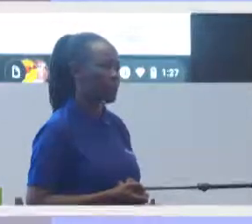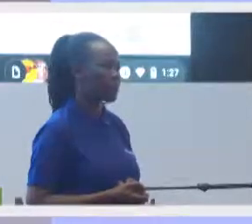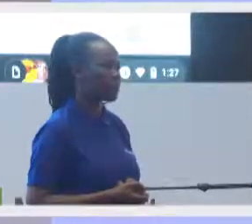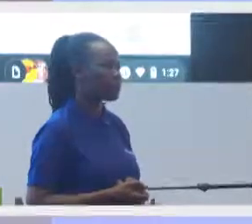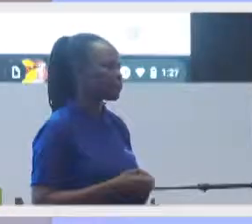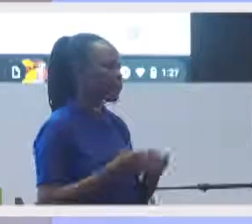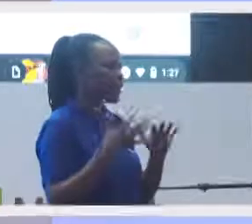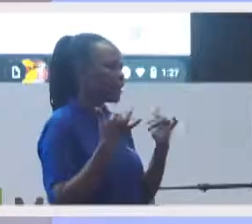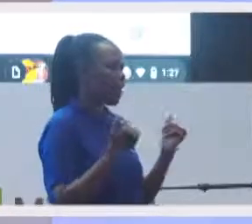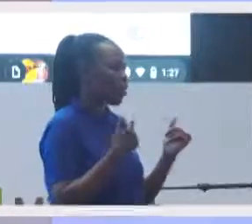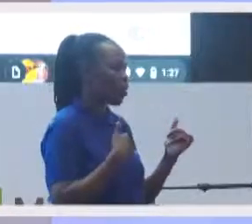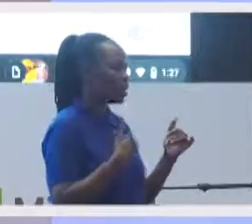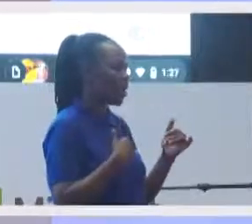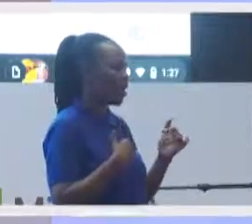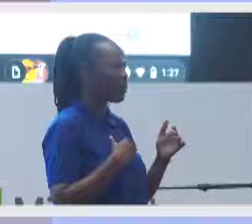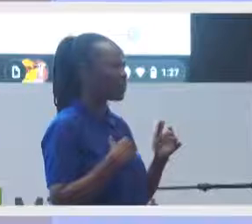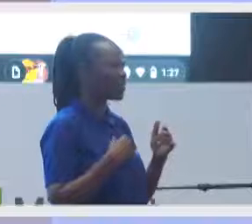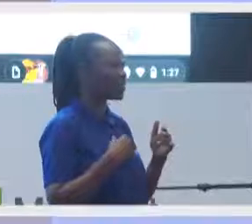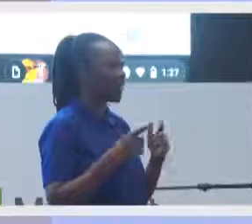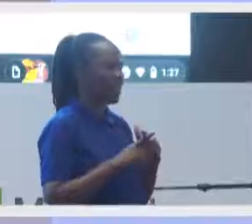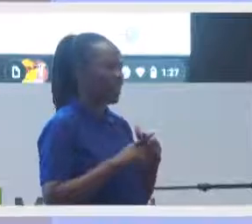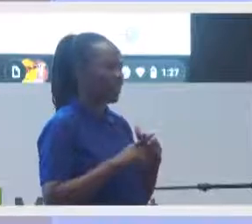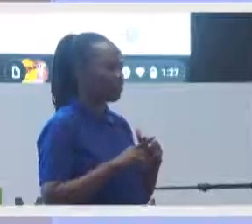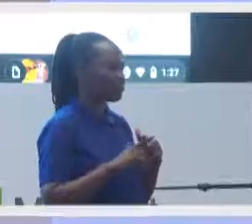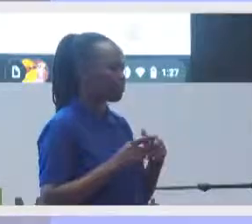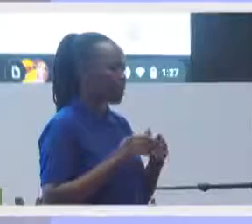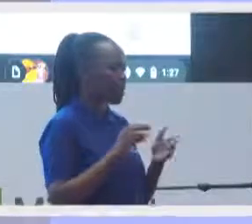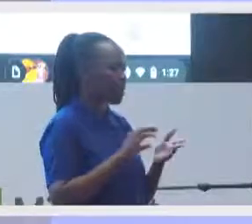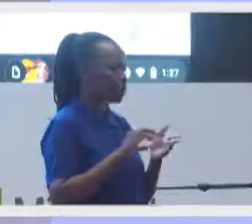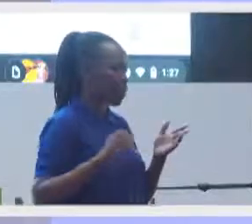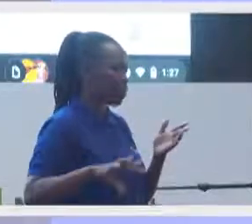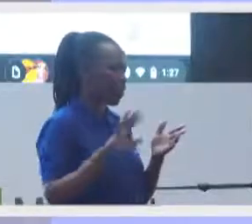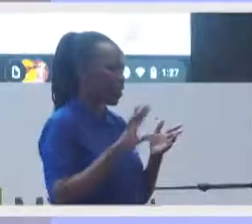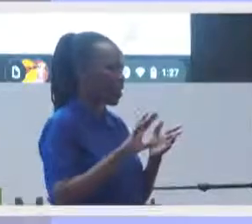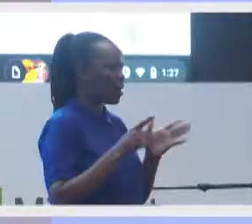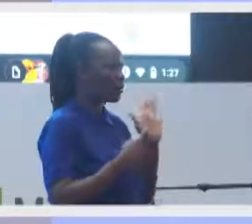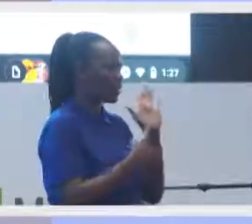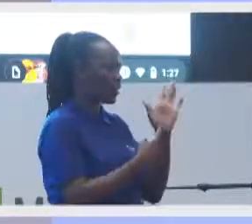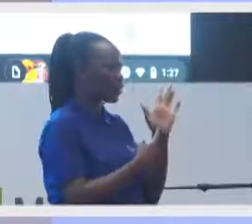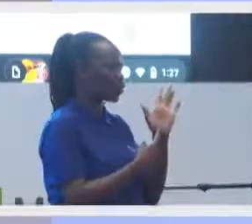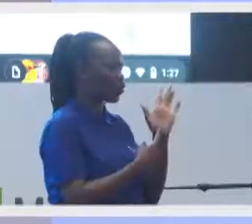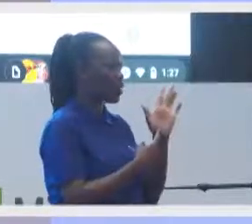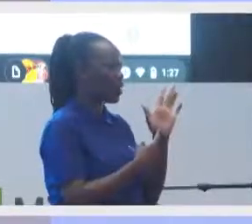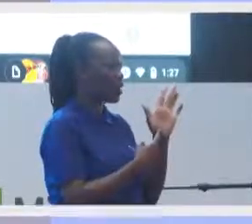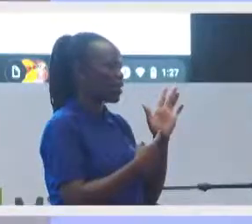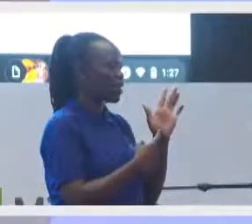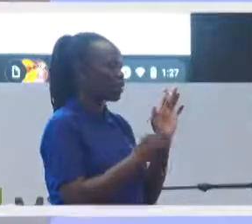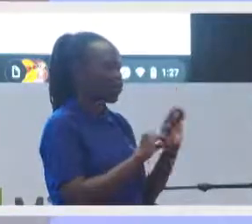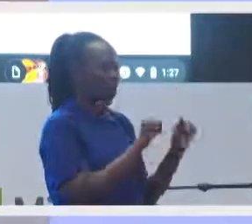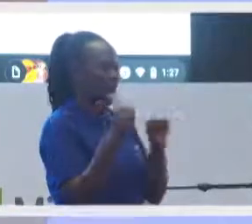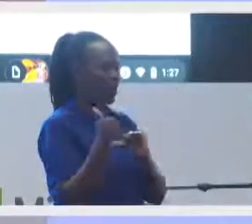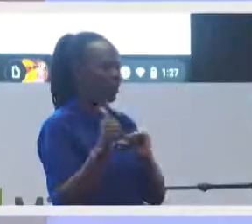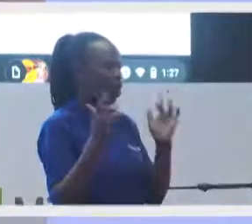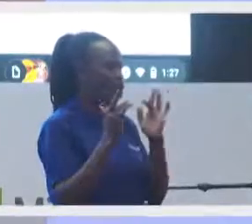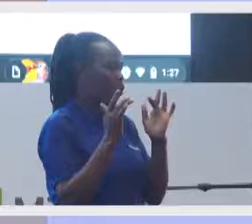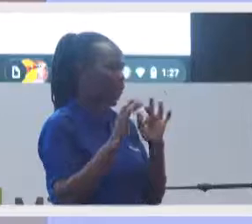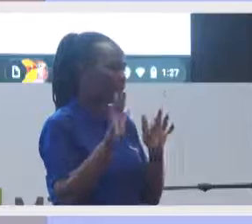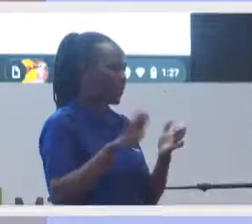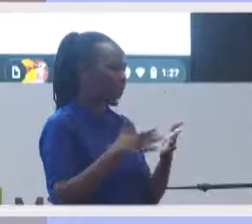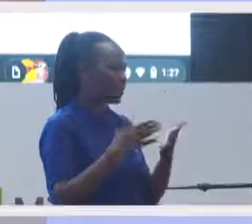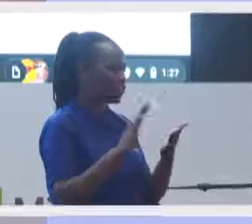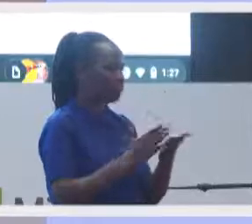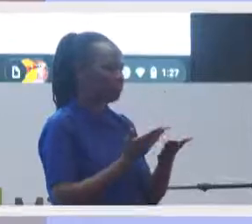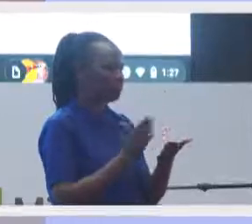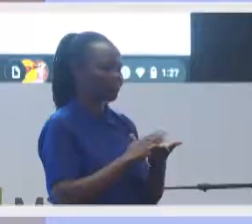Now, I'm just exiting out of the presentation into a web page that we built. And now I'm going to turn